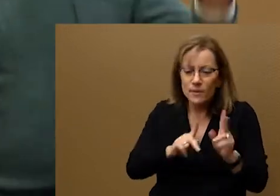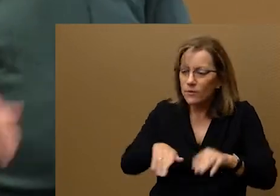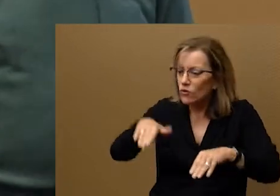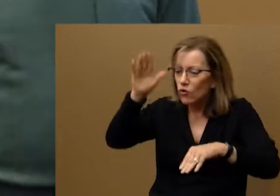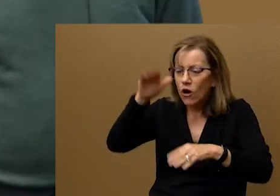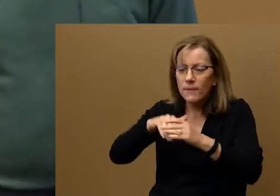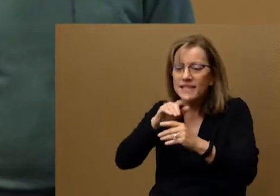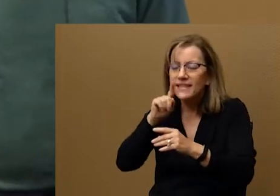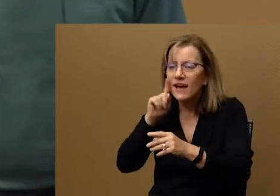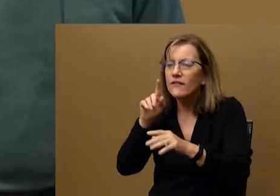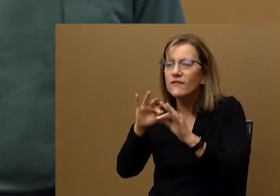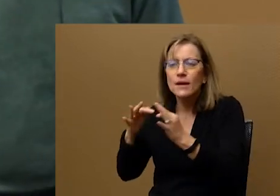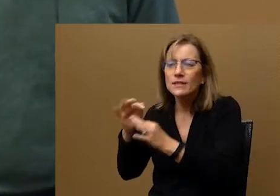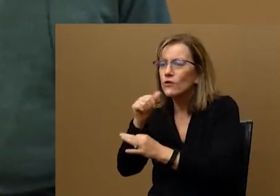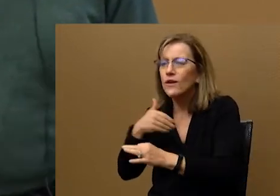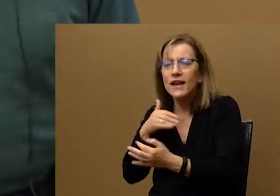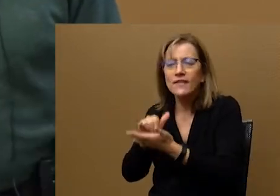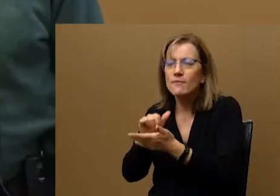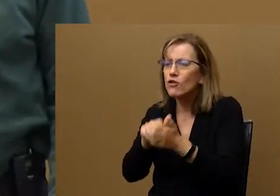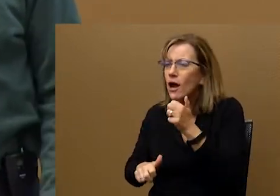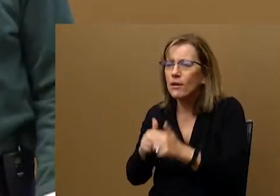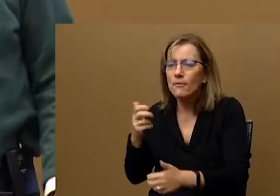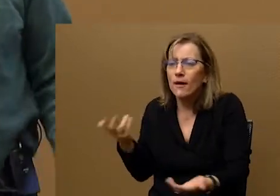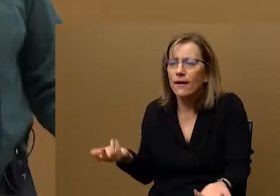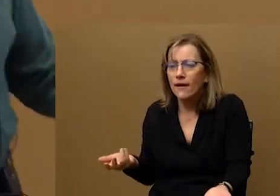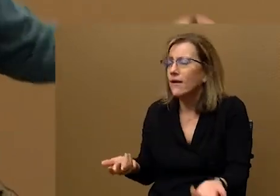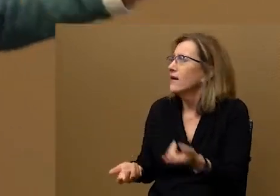up in deaf families don't have that problem.